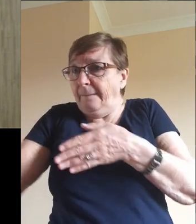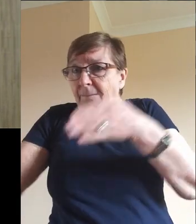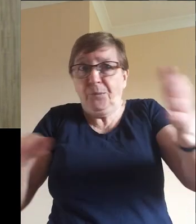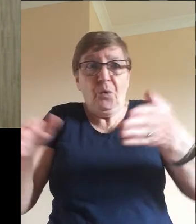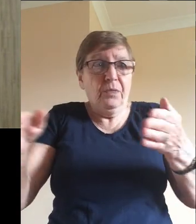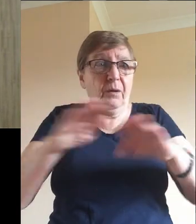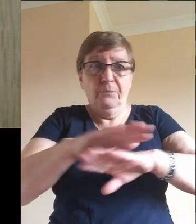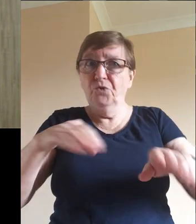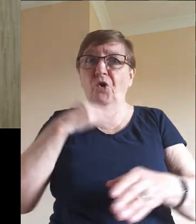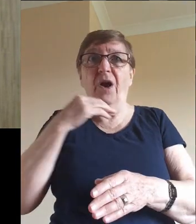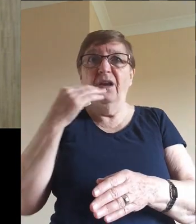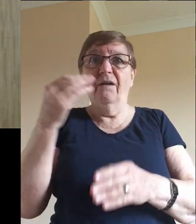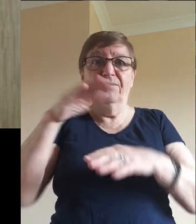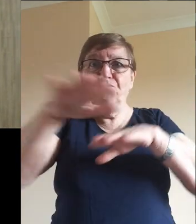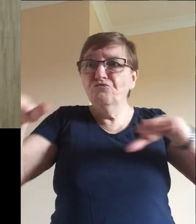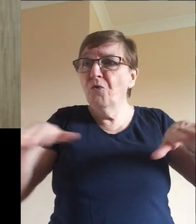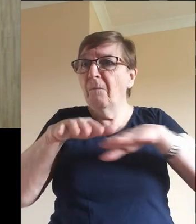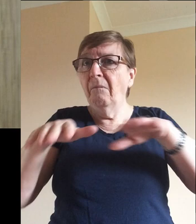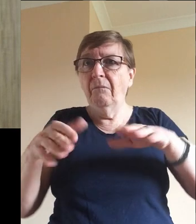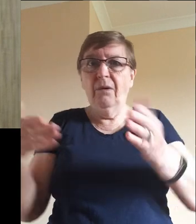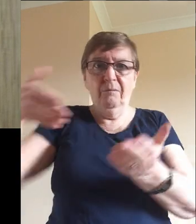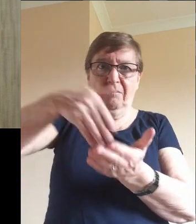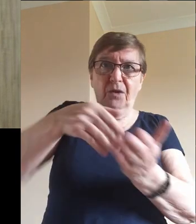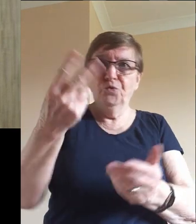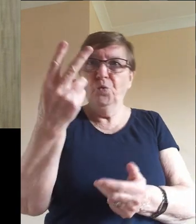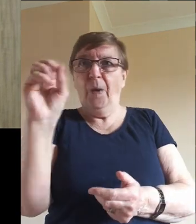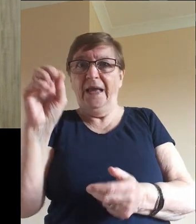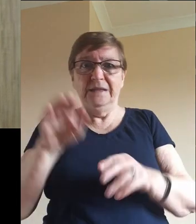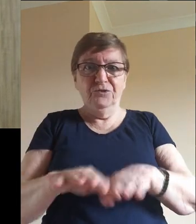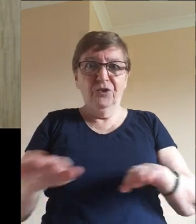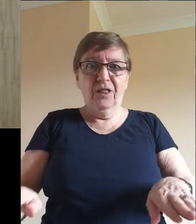not room for another 20 or 30 kids in the house.